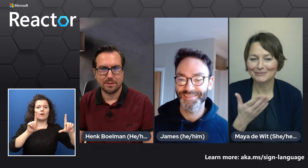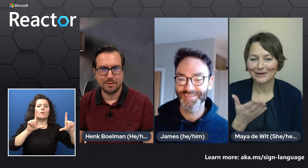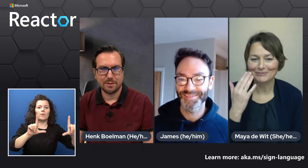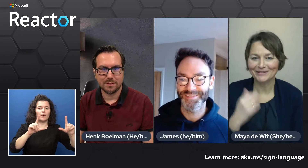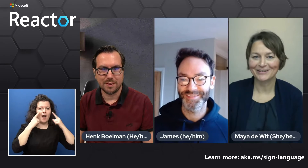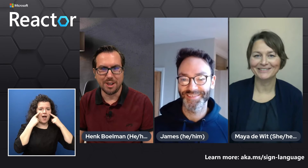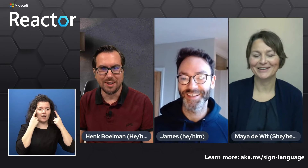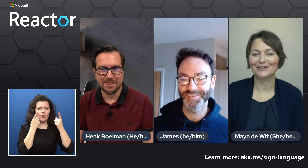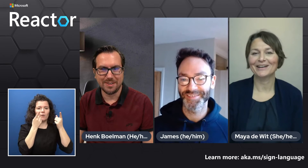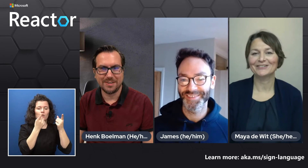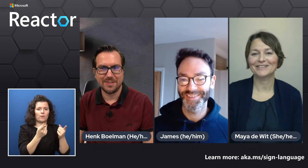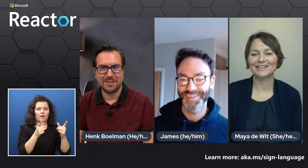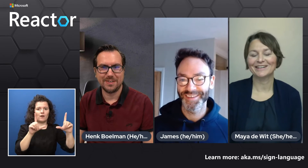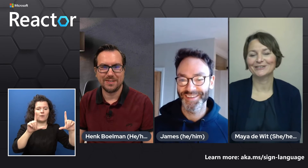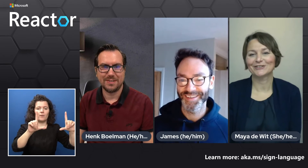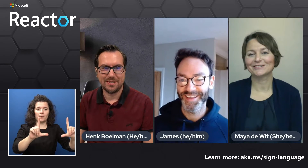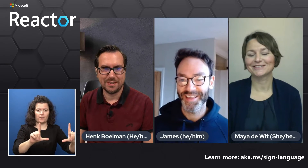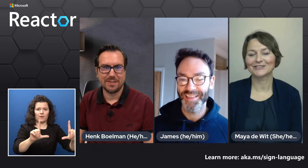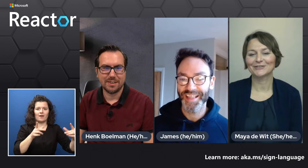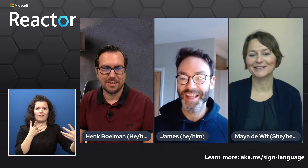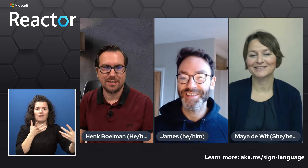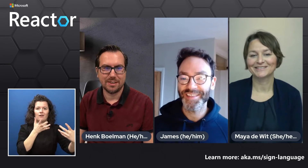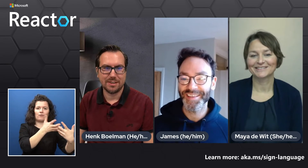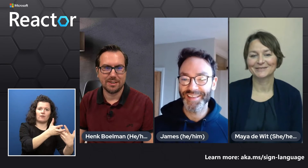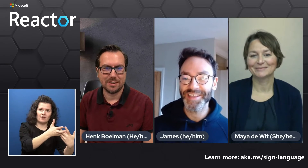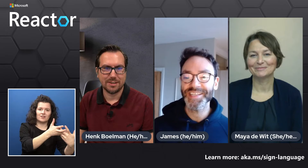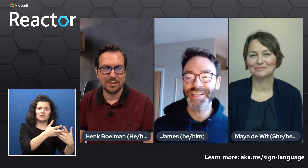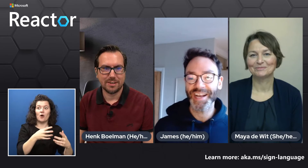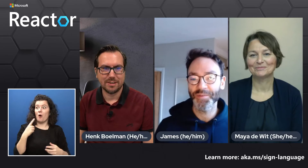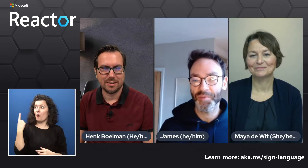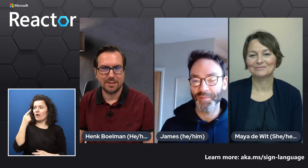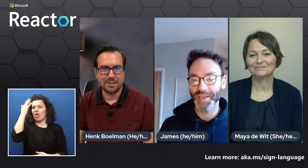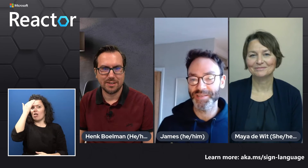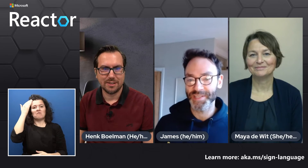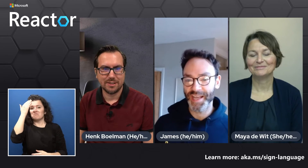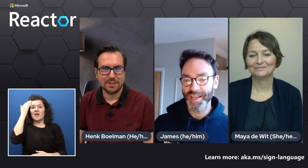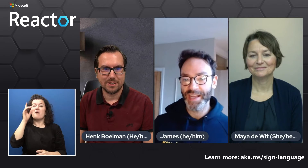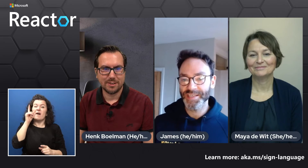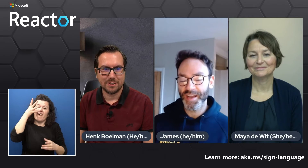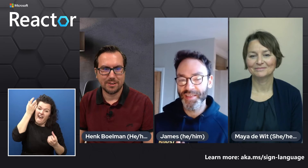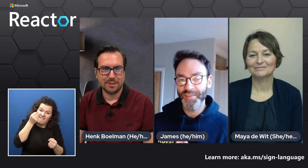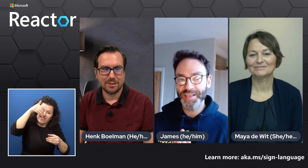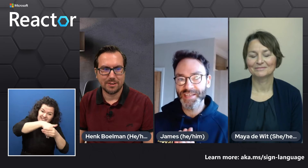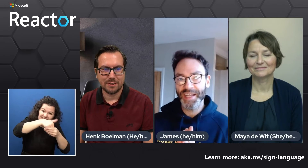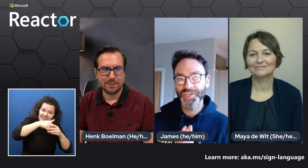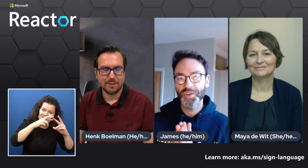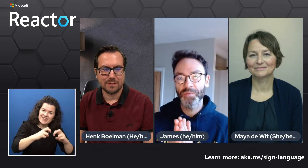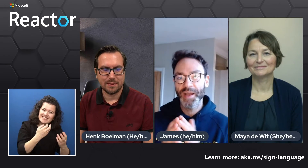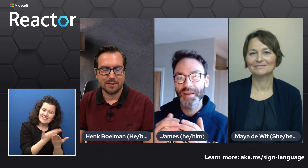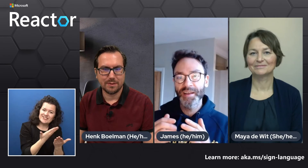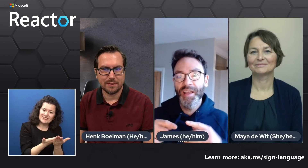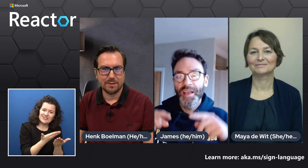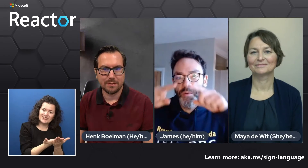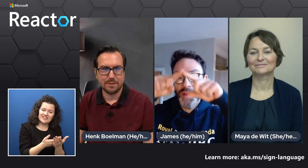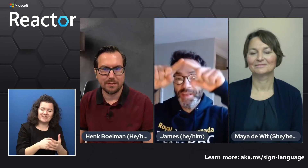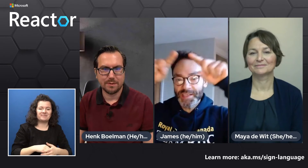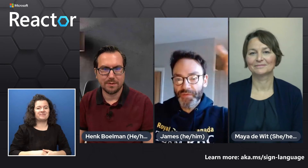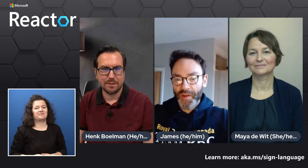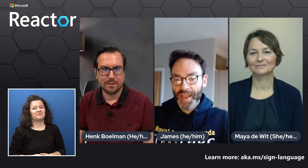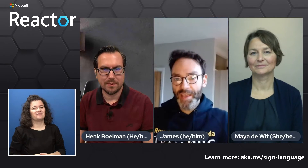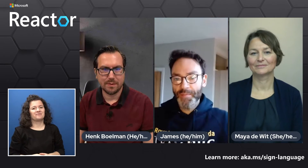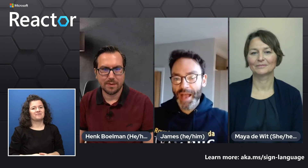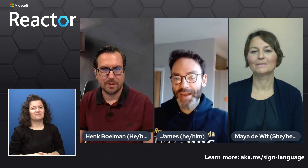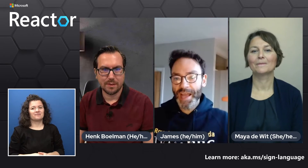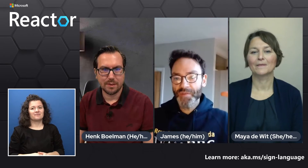think about, but are actually there. So that's great. That's exactly what that piece was saying. Is I think there's an issue when there's